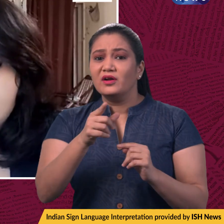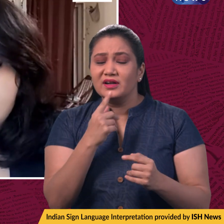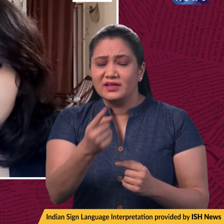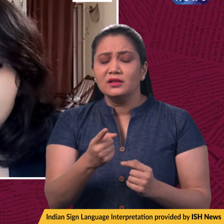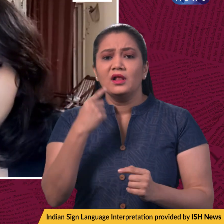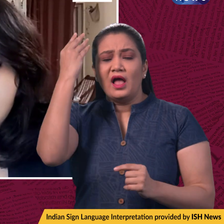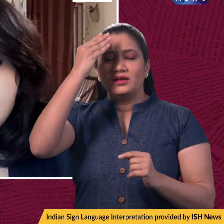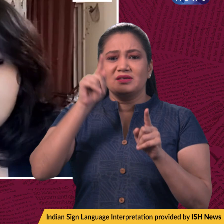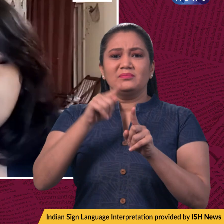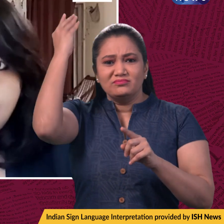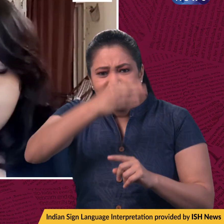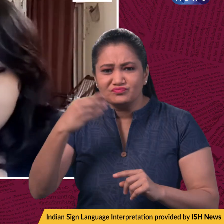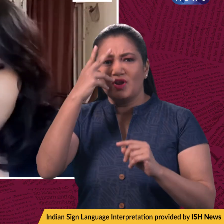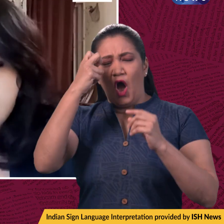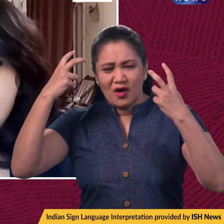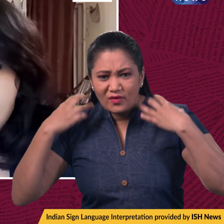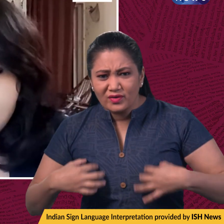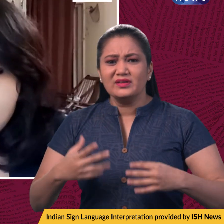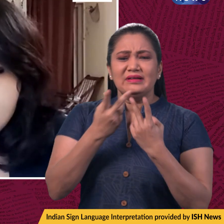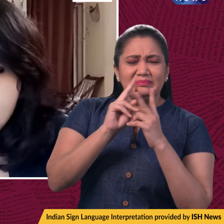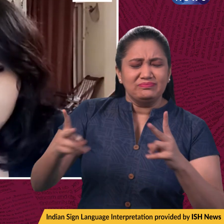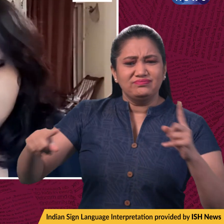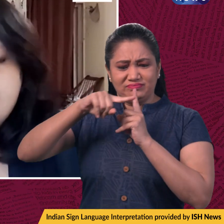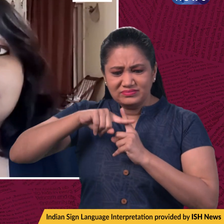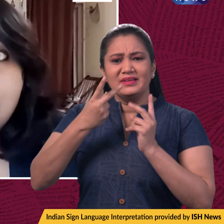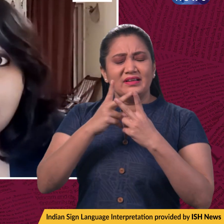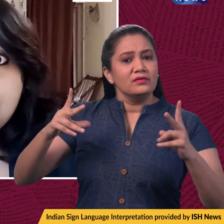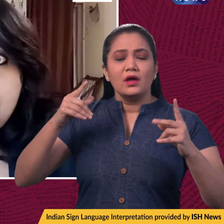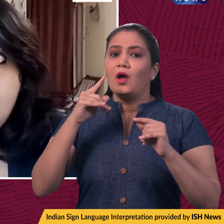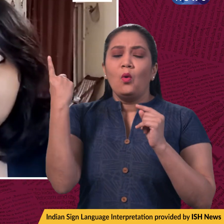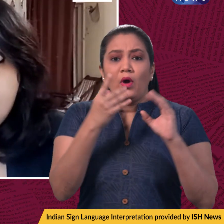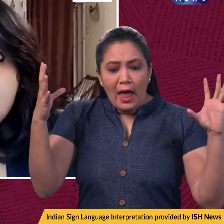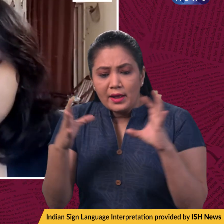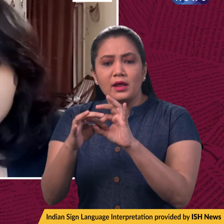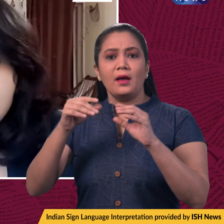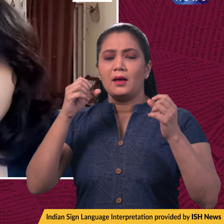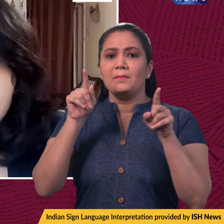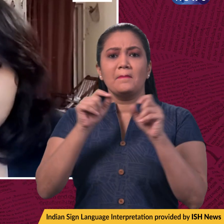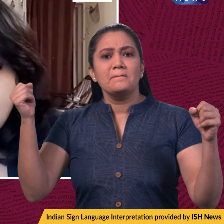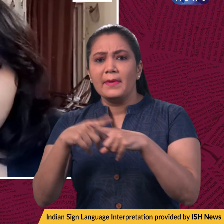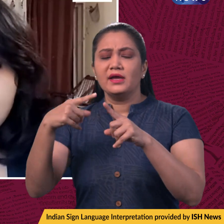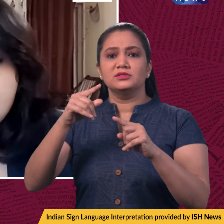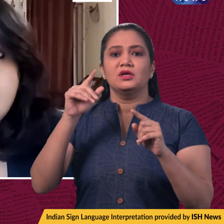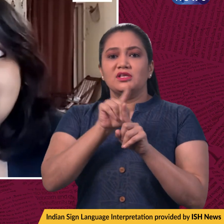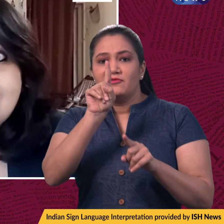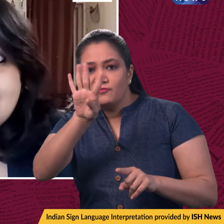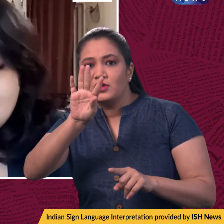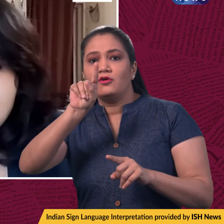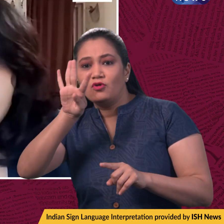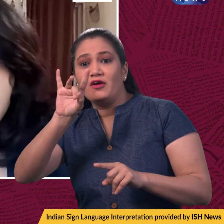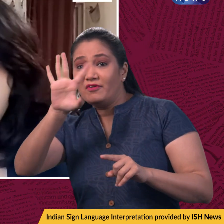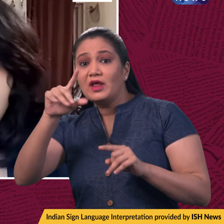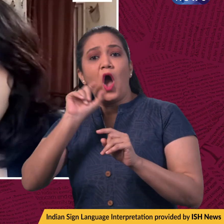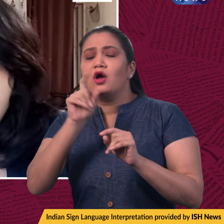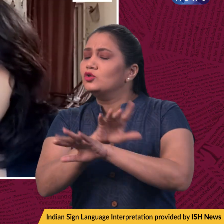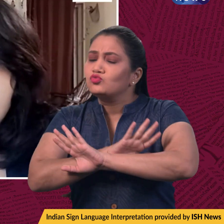prohibits the use of hijabs, saffron shawls, and other religious symbols, does not apply to degree colleges in the